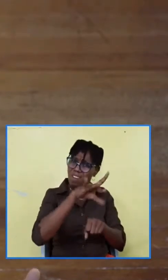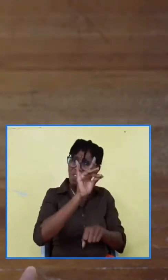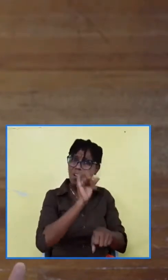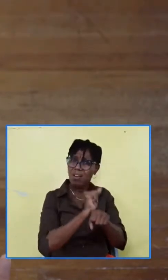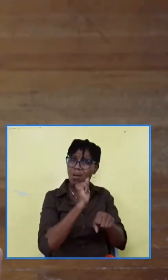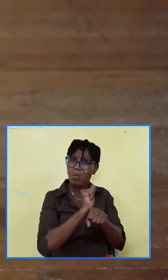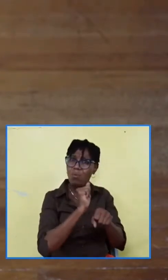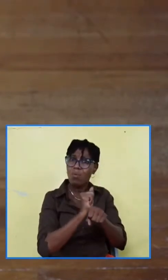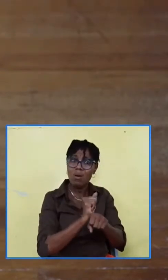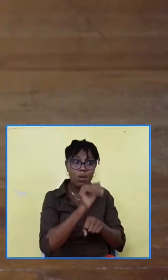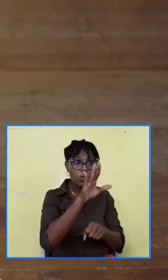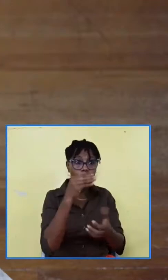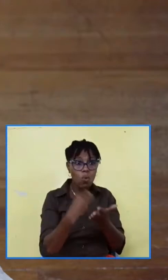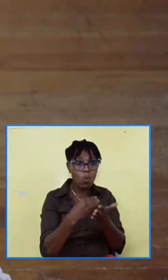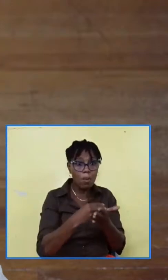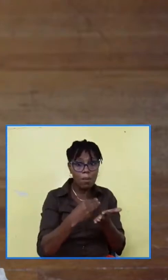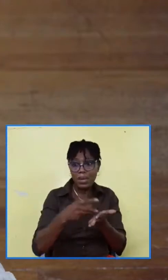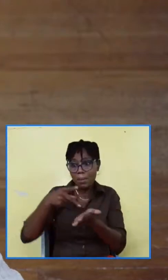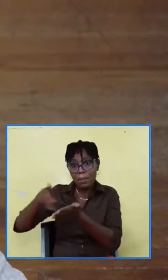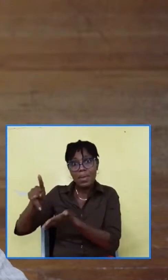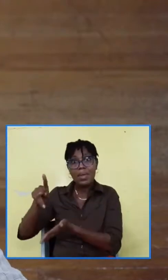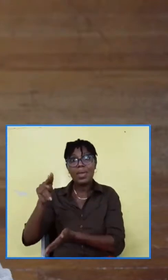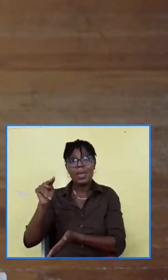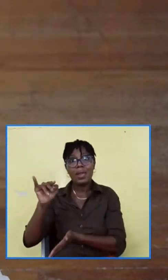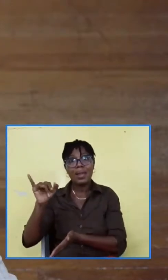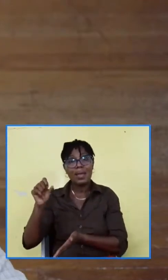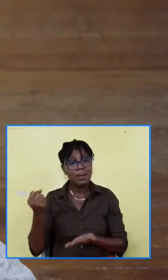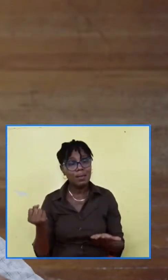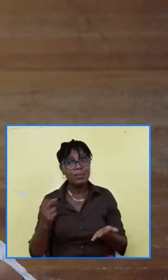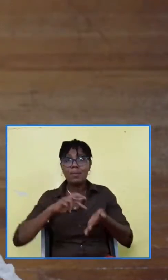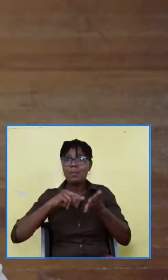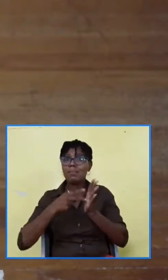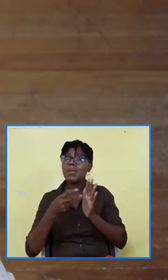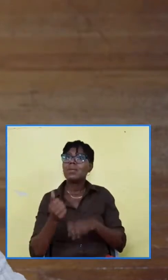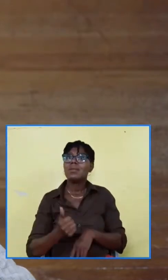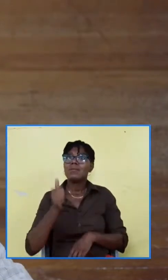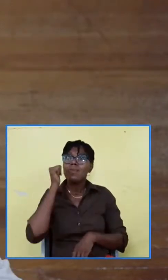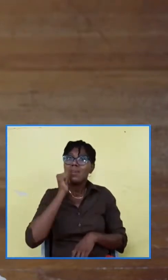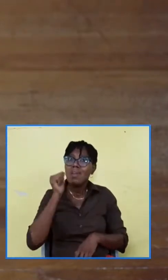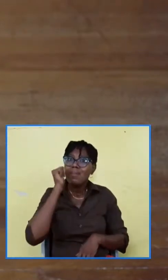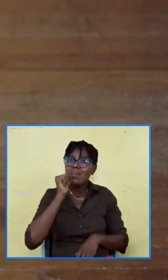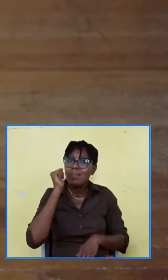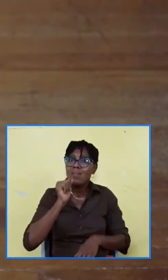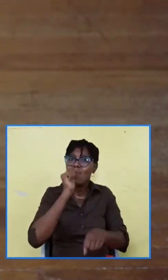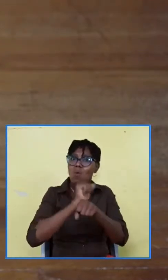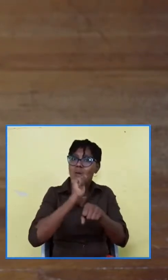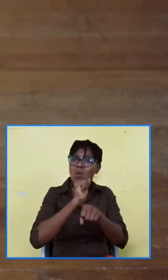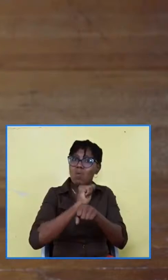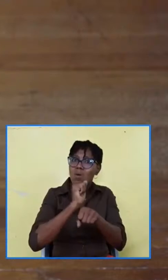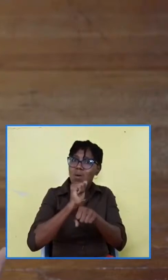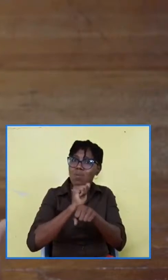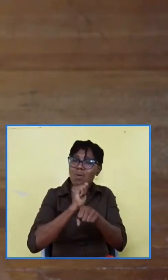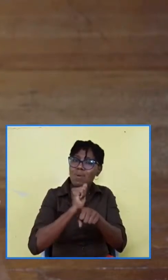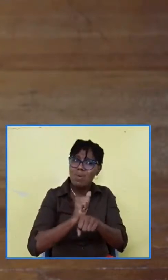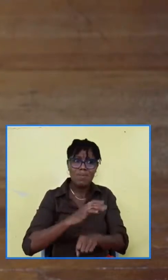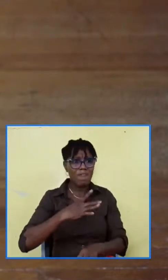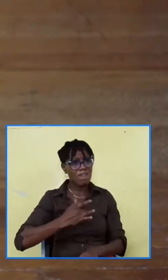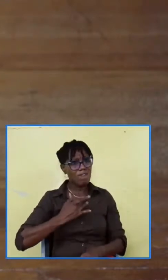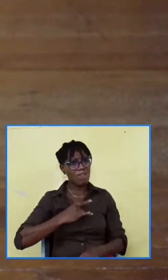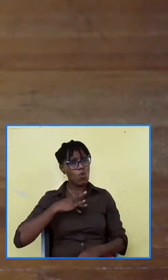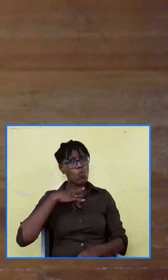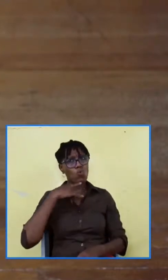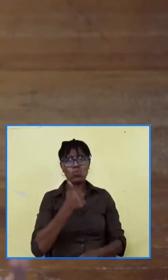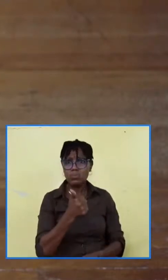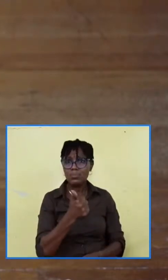He pays contributions, he leaves home every day and does something productive. He's a better part of his family, better part of his society. So